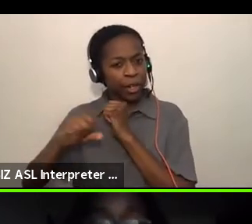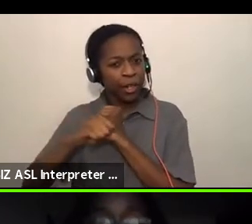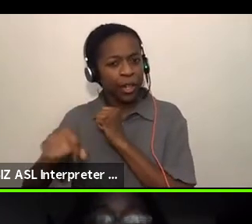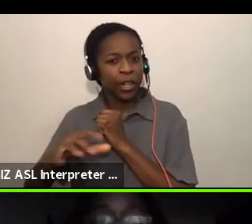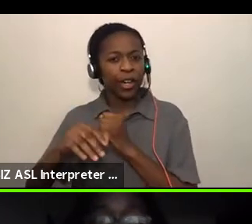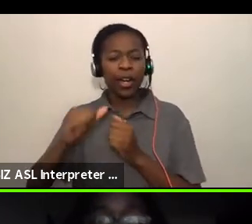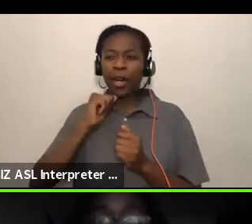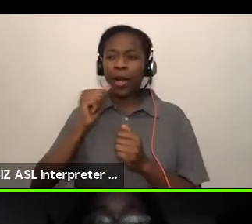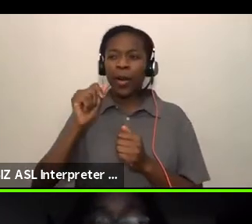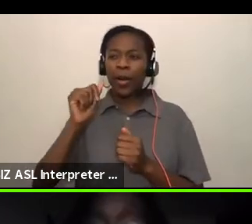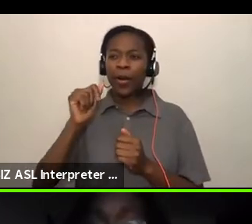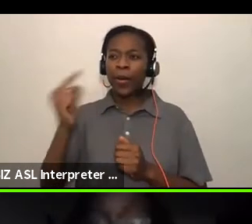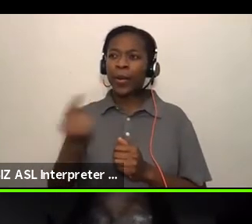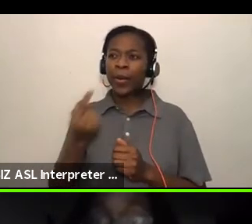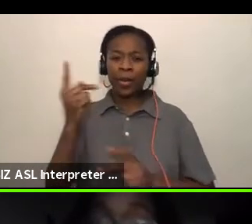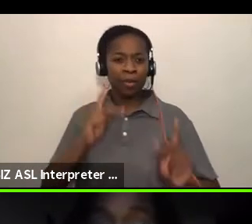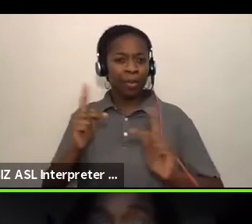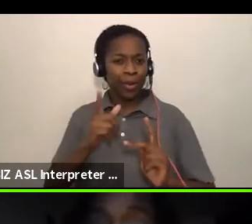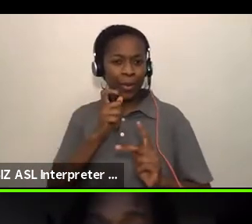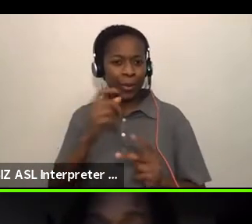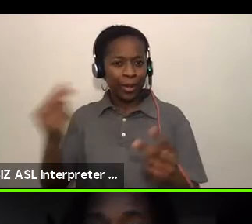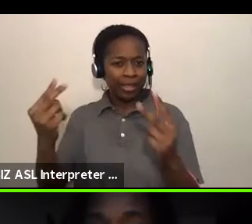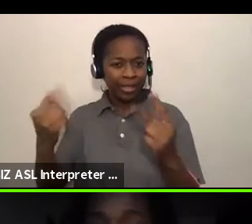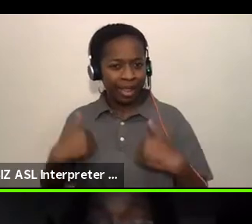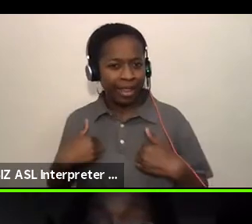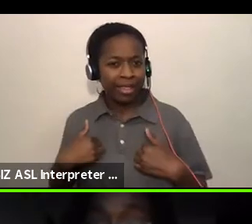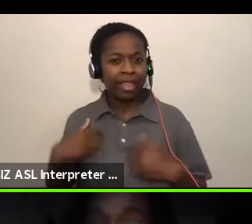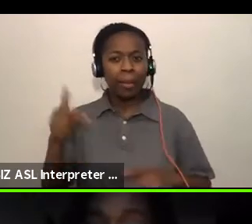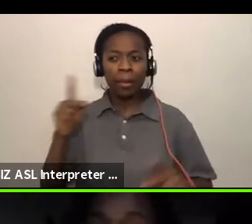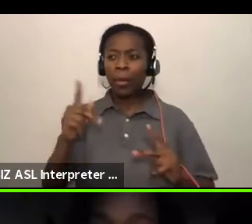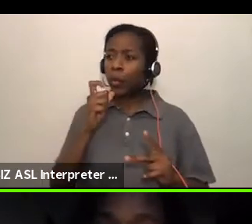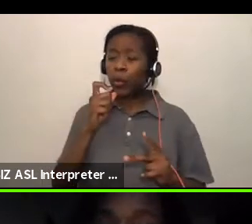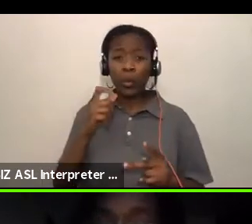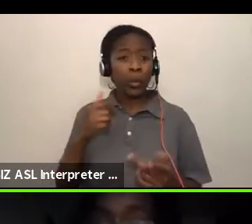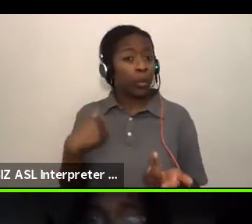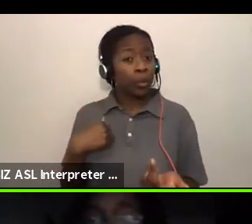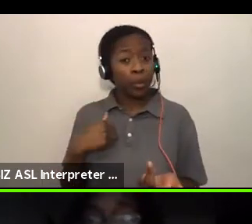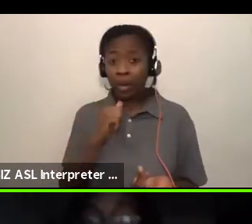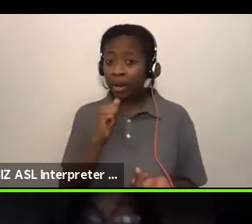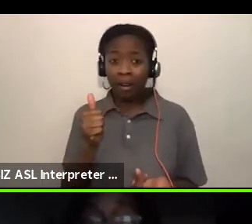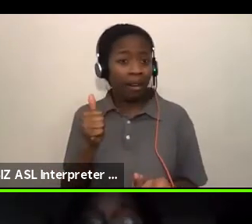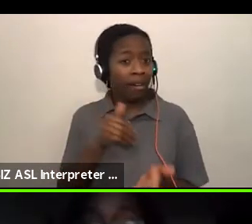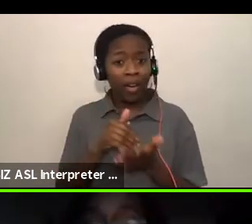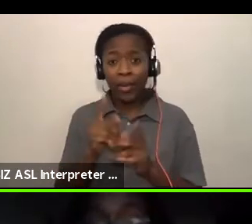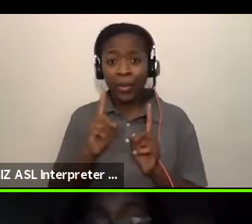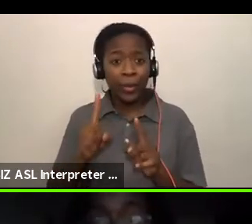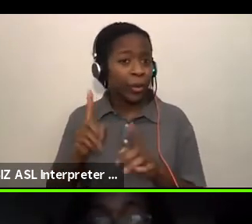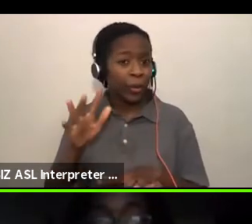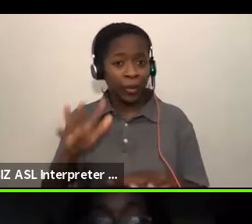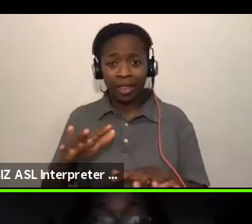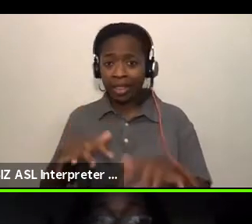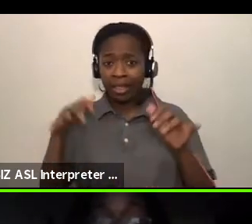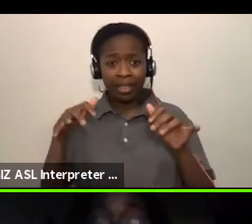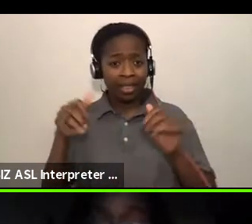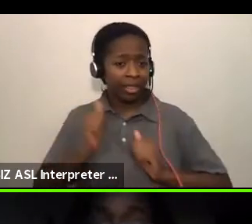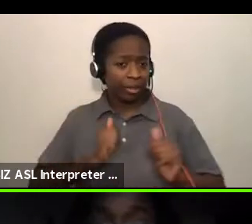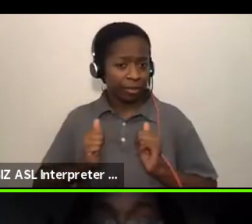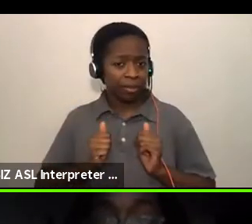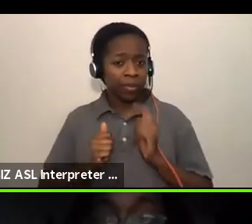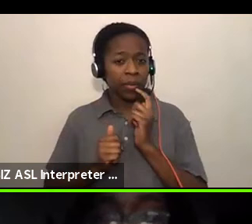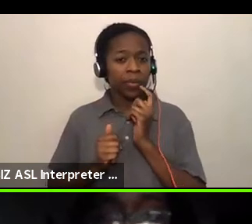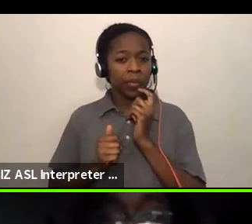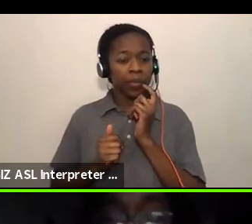but those who don't often come to theater spaces to see theater work. And when that happened, I'm especially